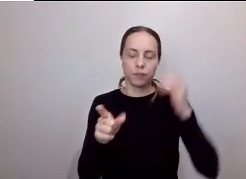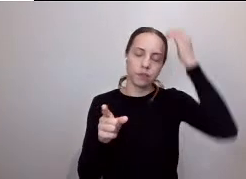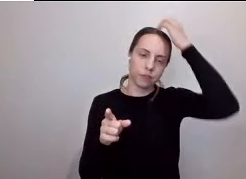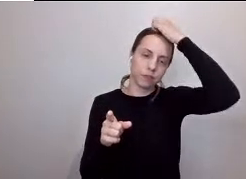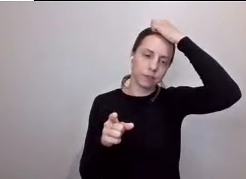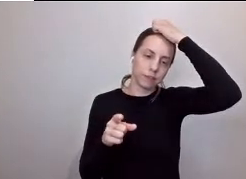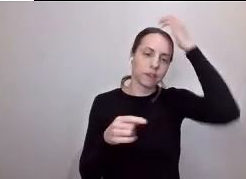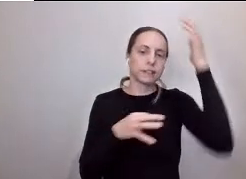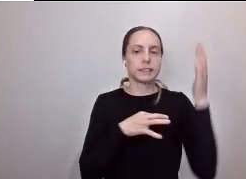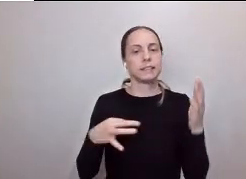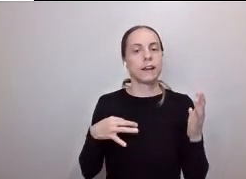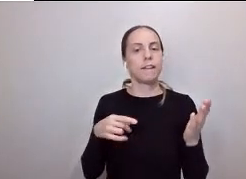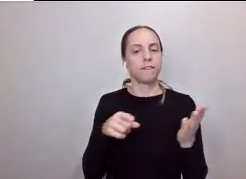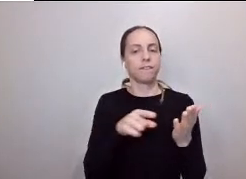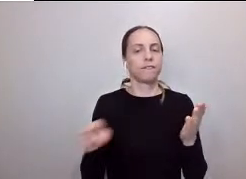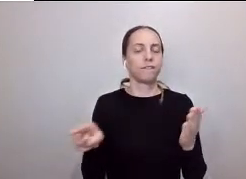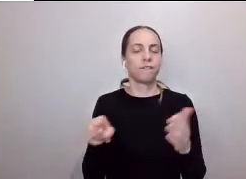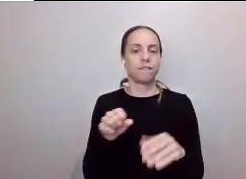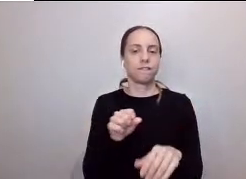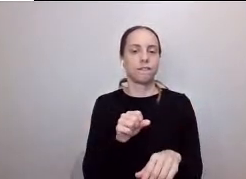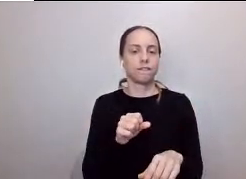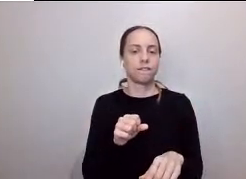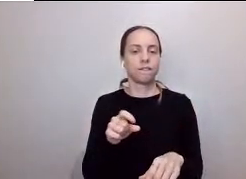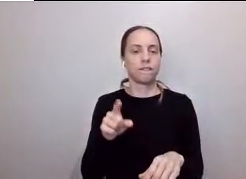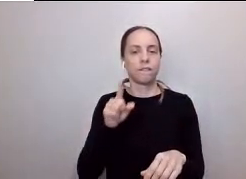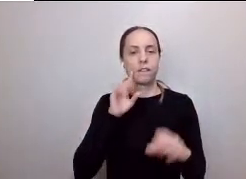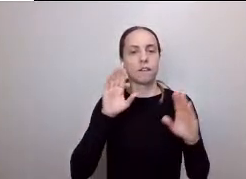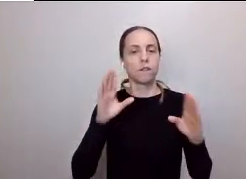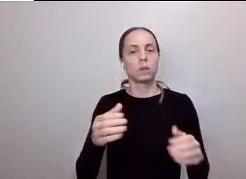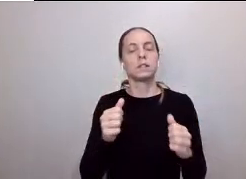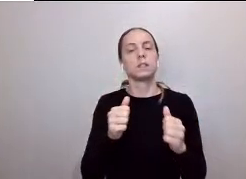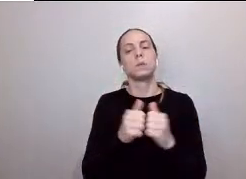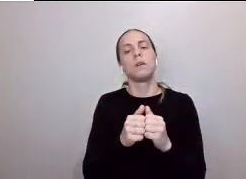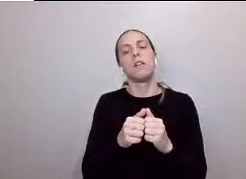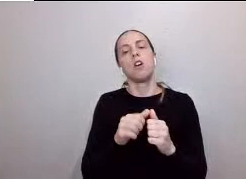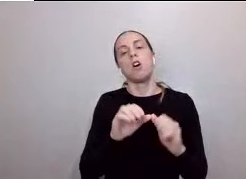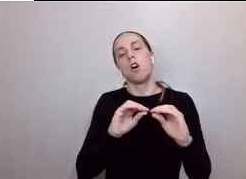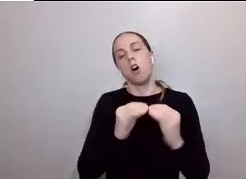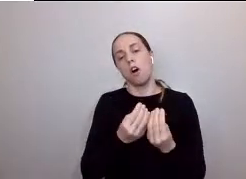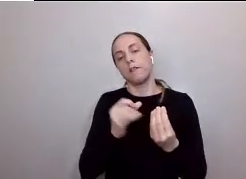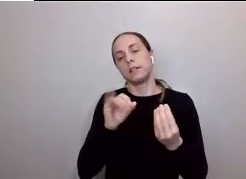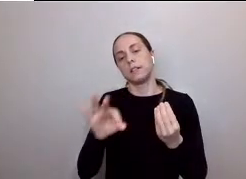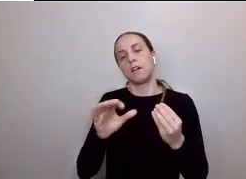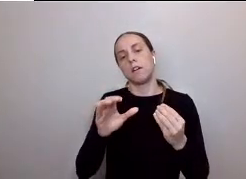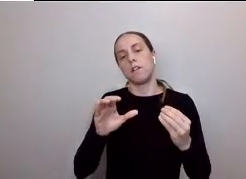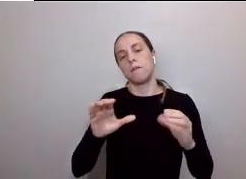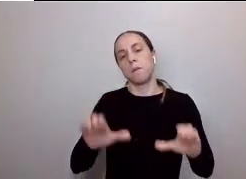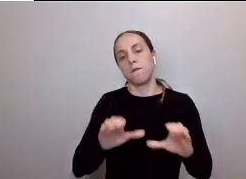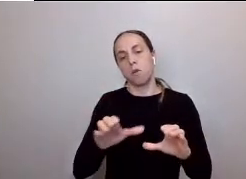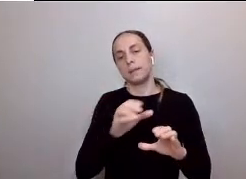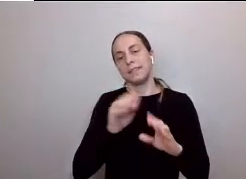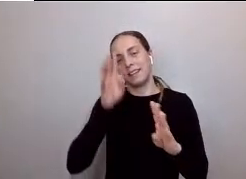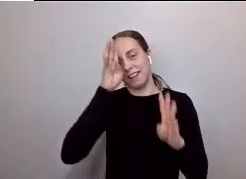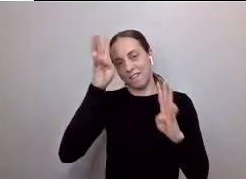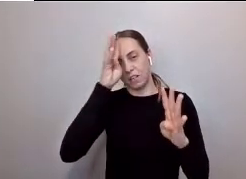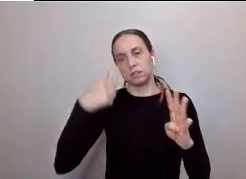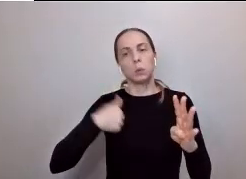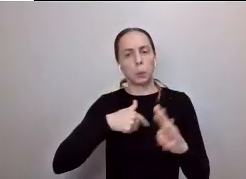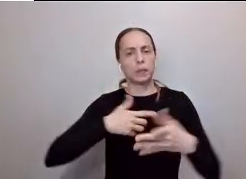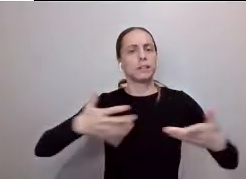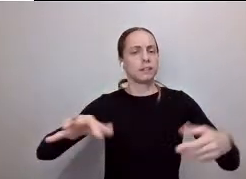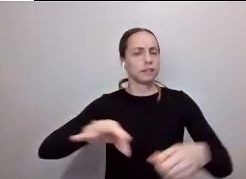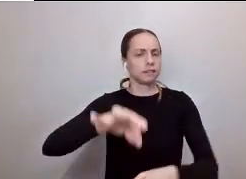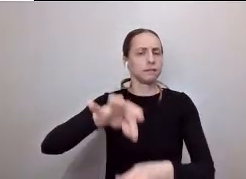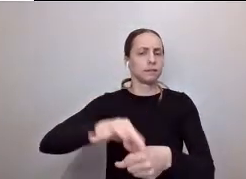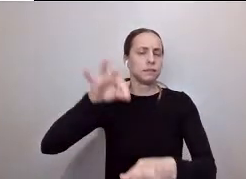the Office of Performance and Innovation work that we voted on as a part of the Safety for All budget.